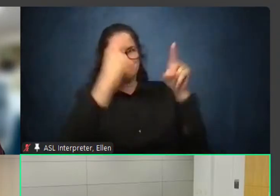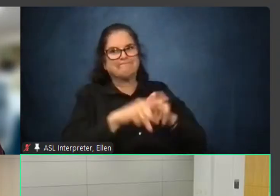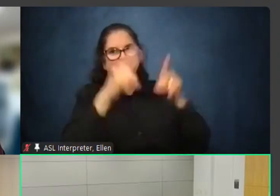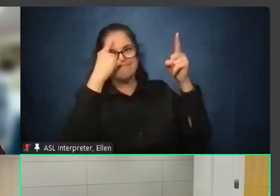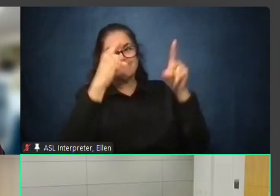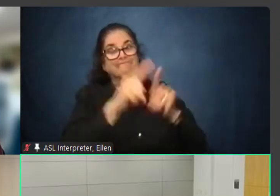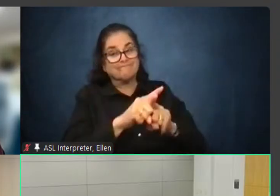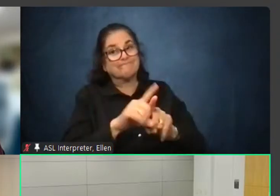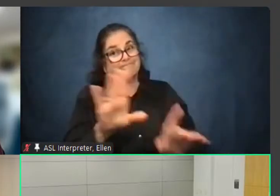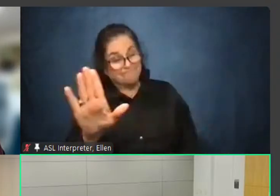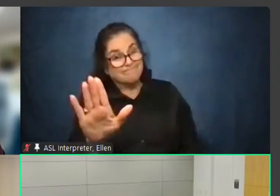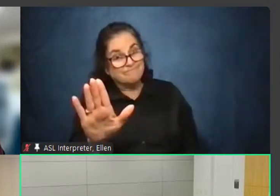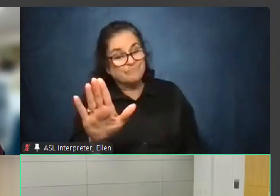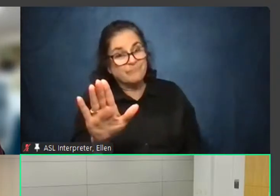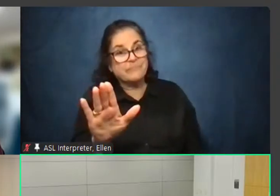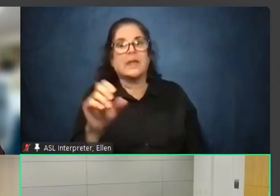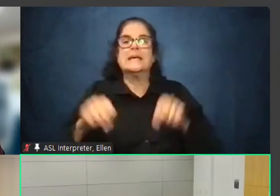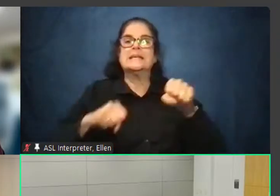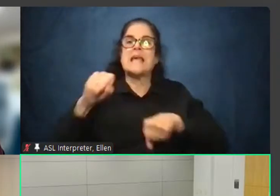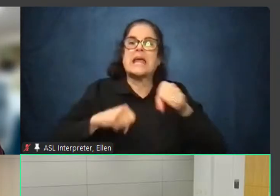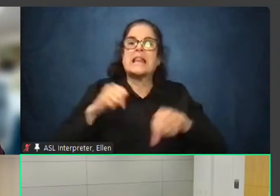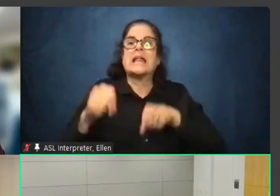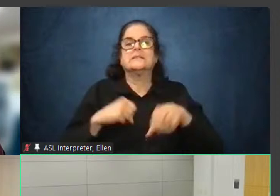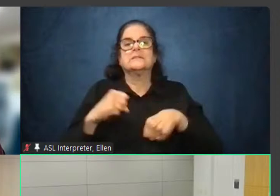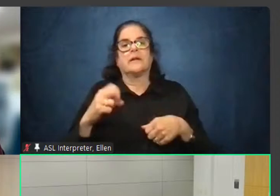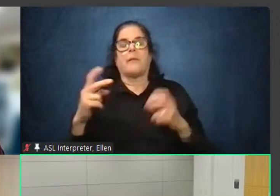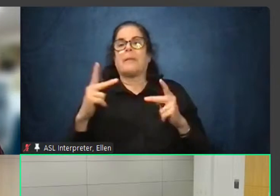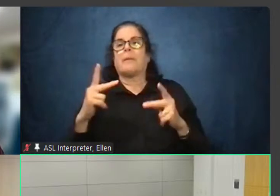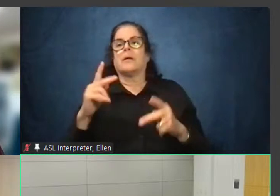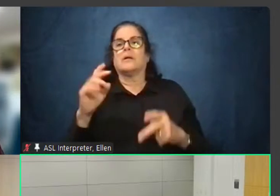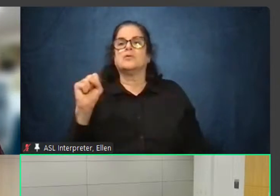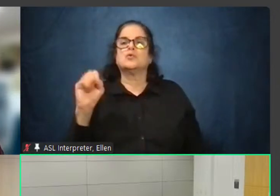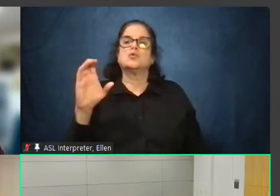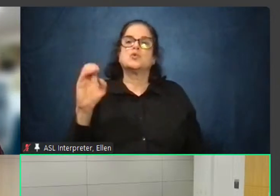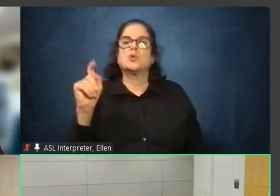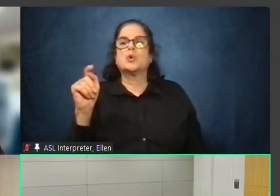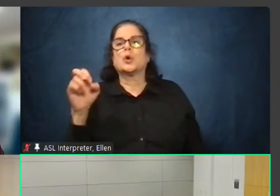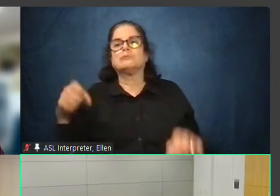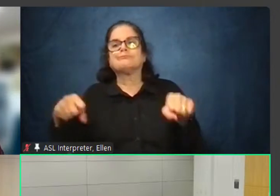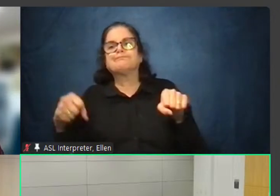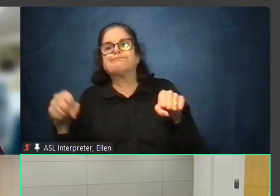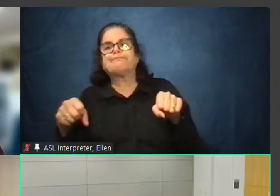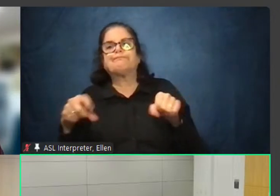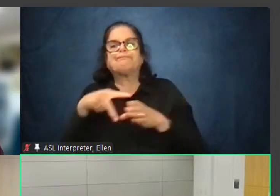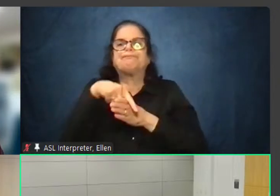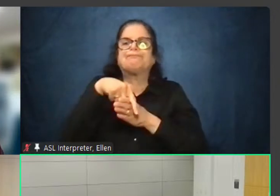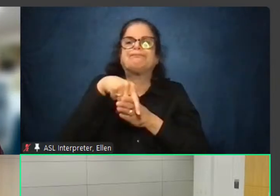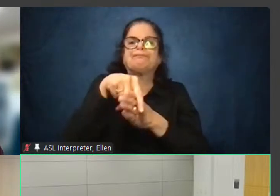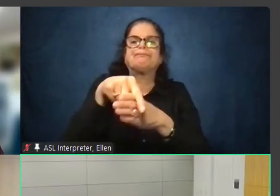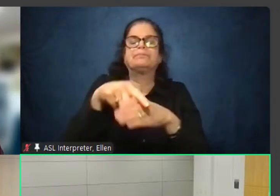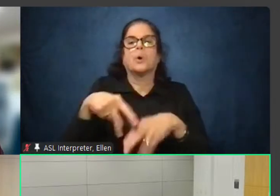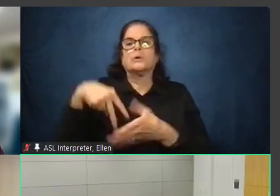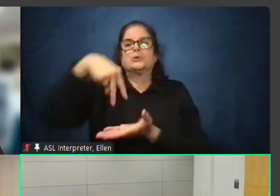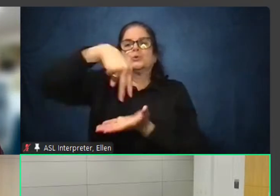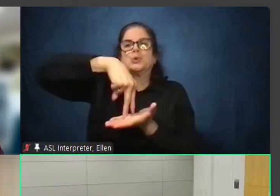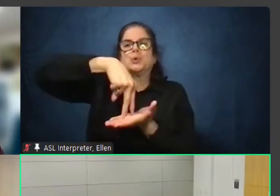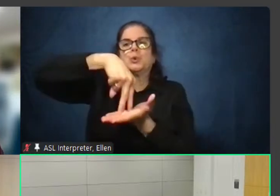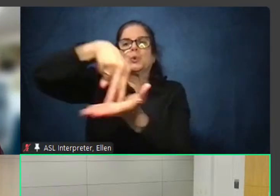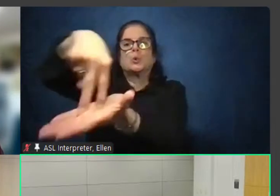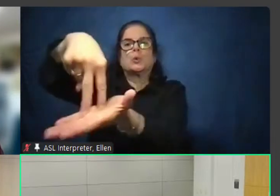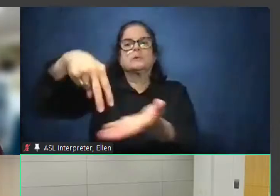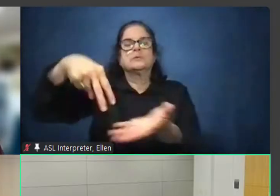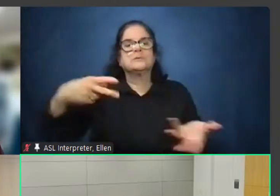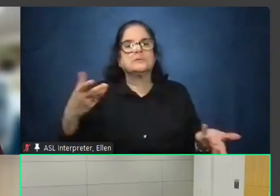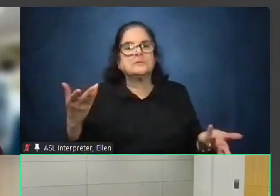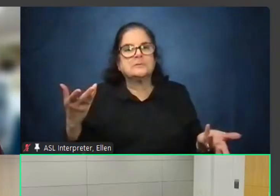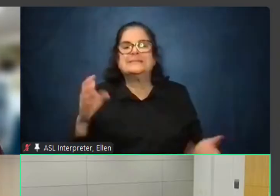especially, it's cyclists or it's people who use scooters. Yes. And like, look, love an e-bike. I